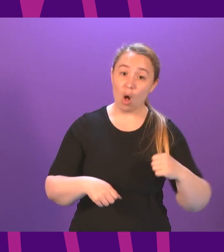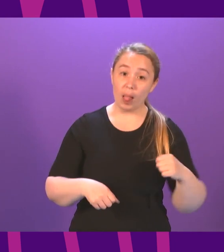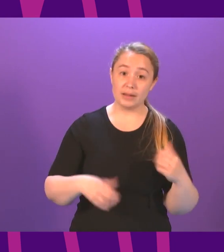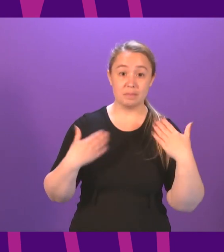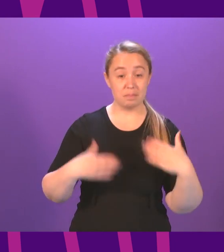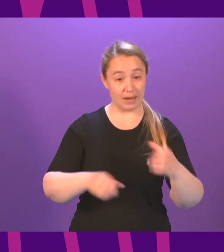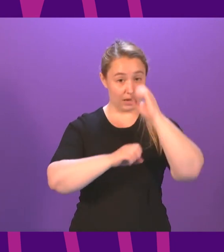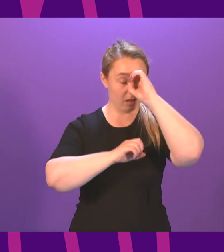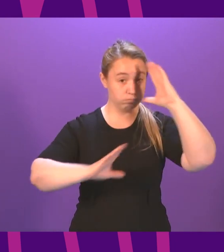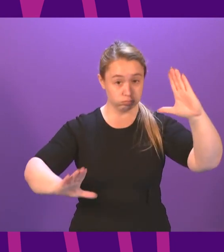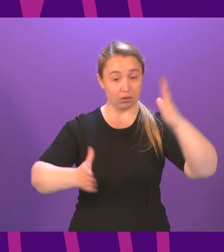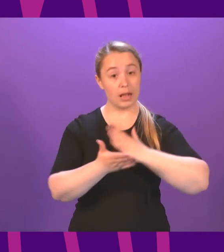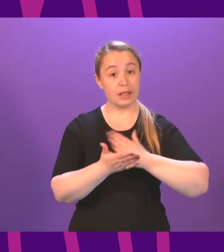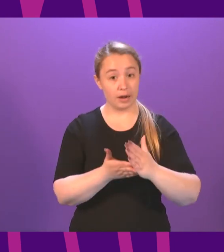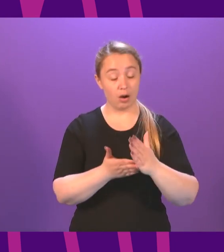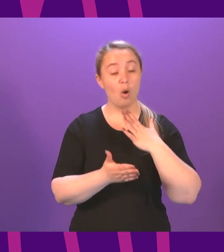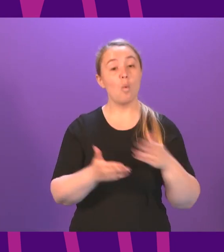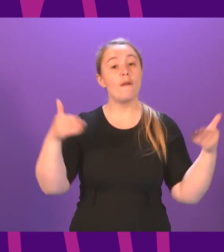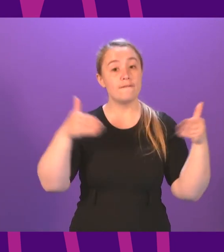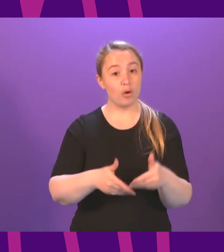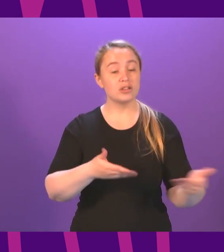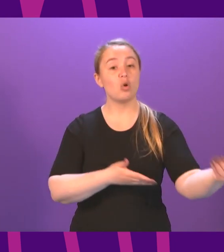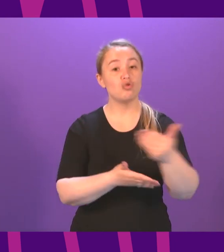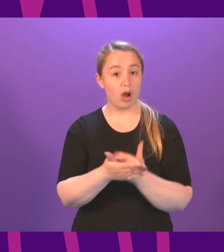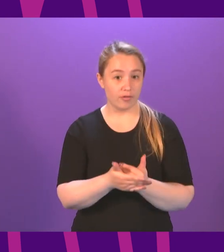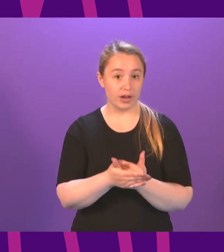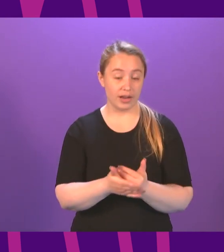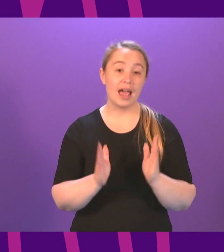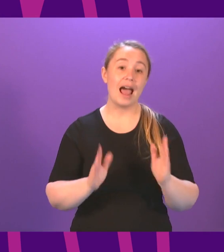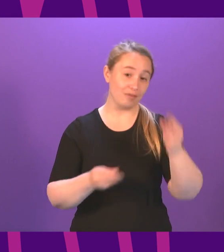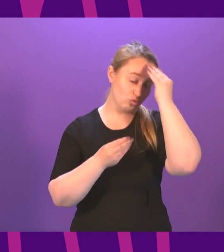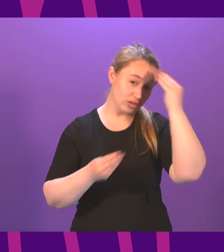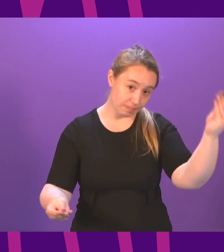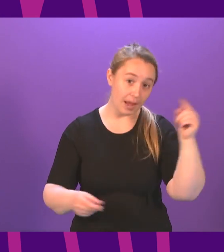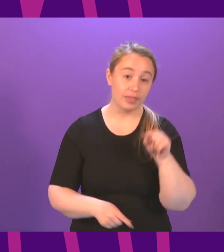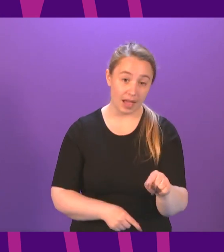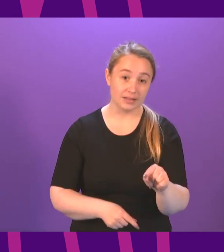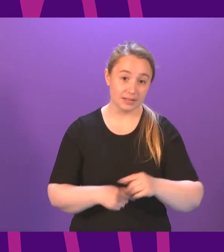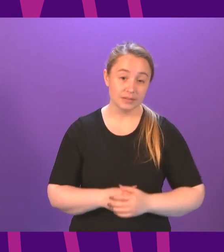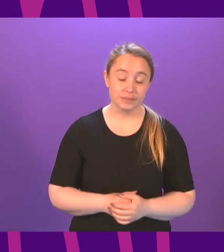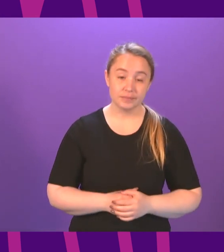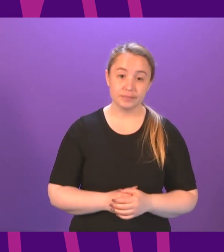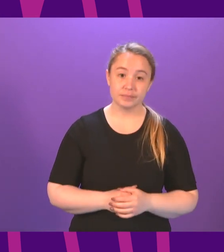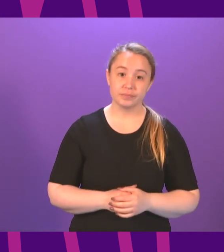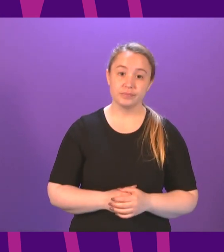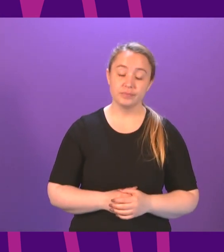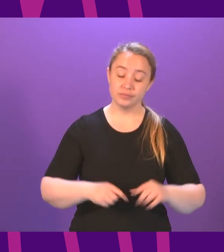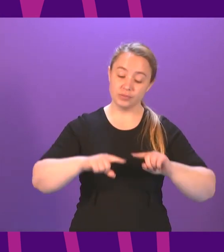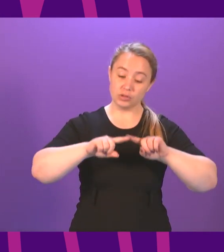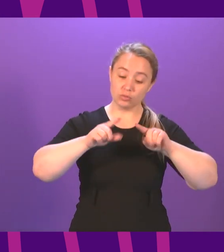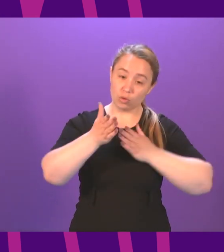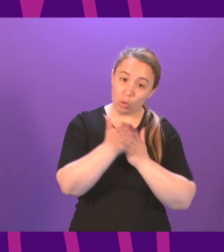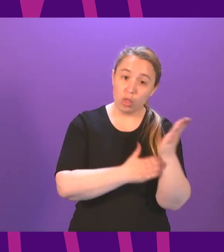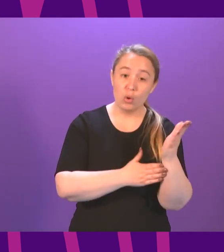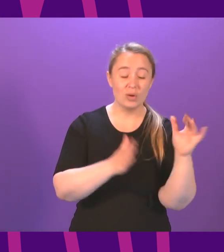We all pledge to be focused on recovery, and we must all honour that. That is the mandate we have collectively been given, to come through this most